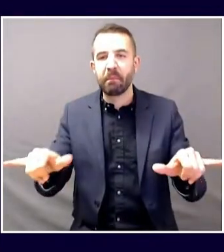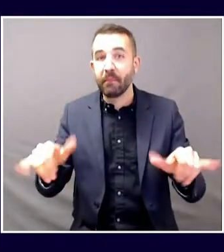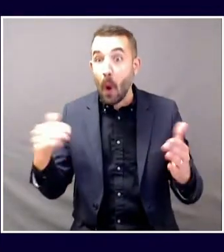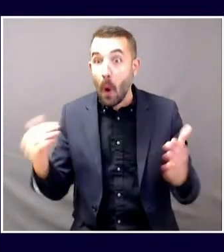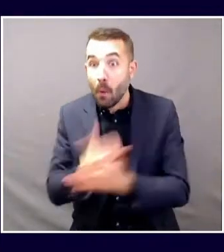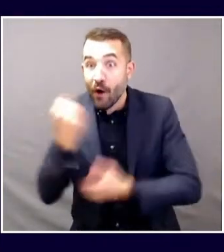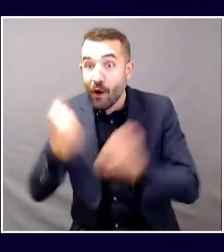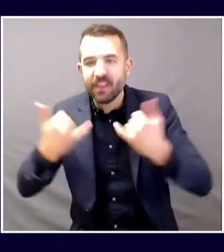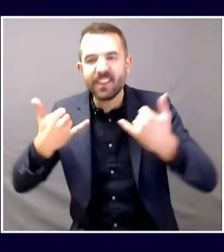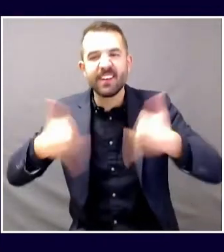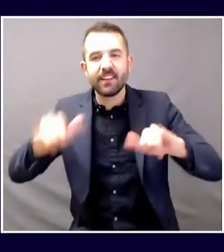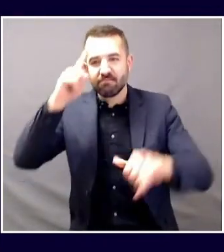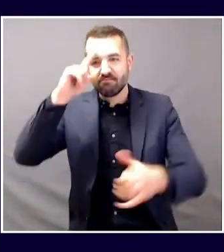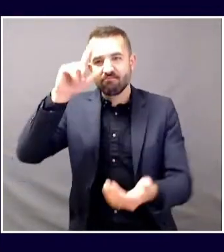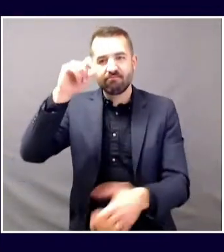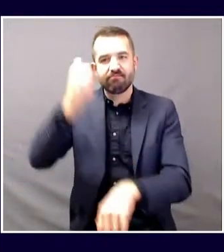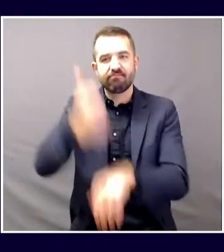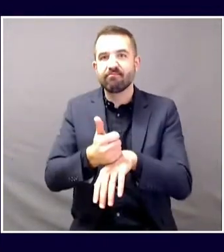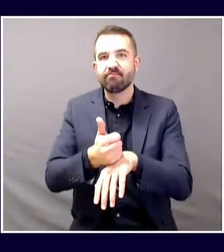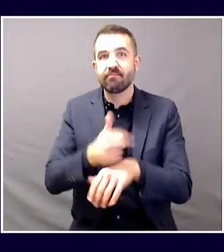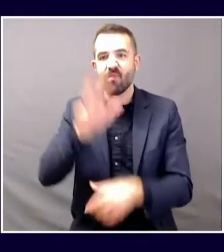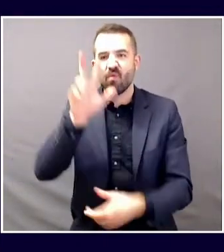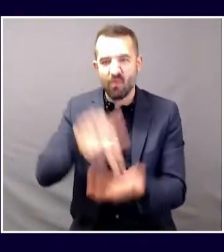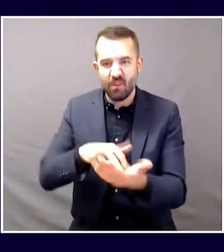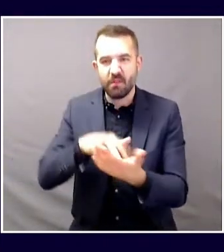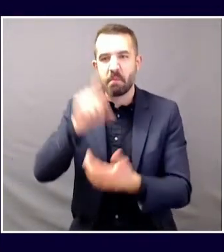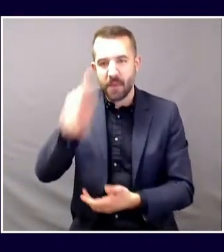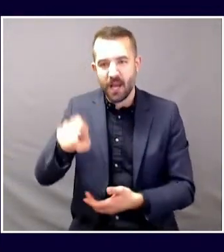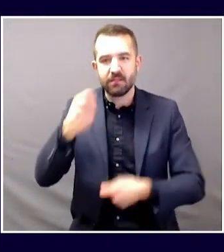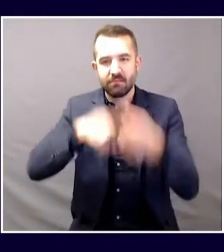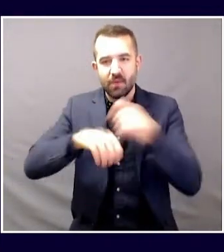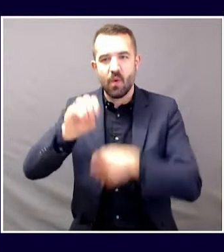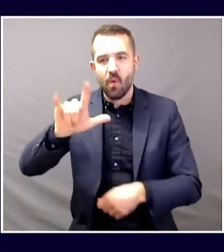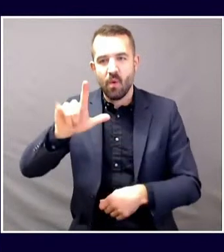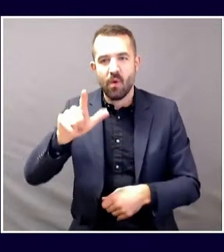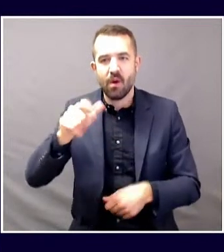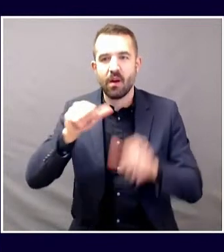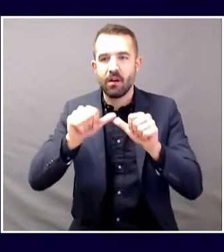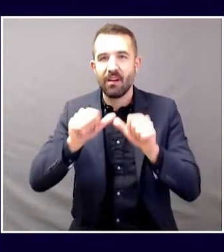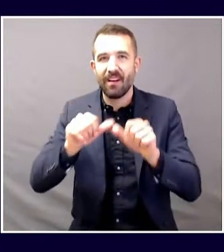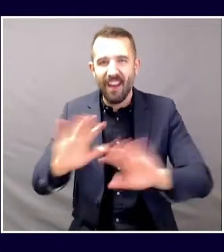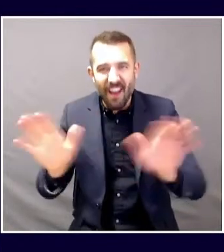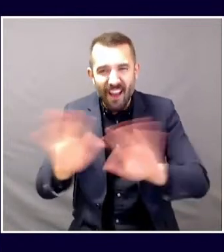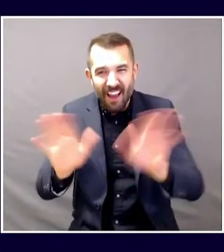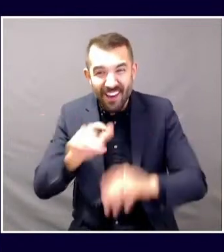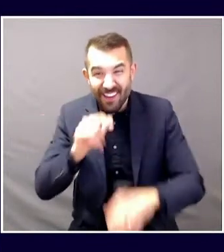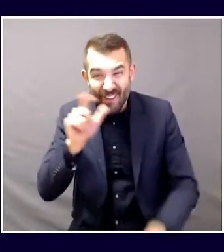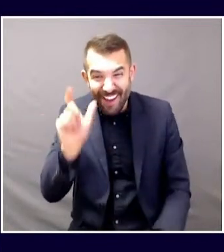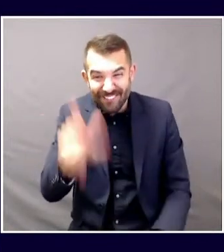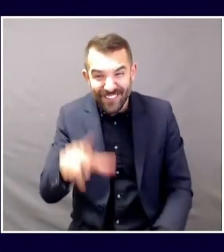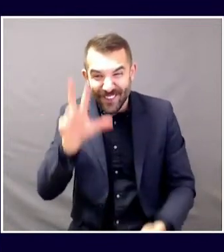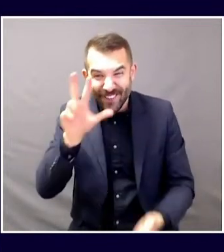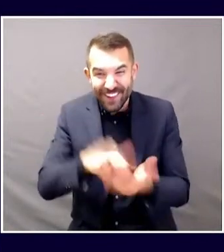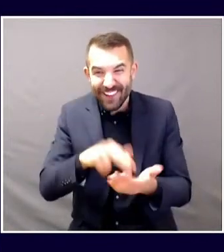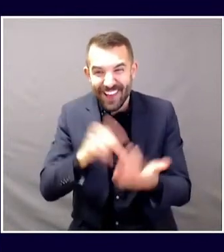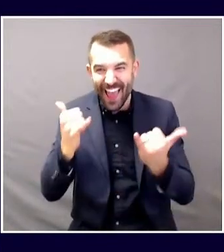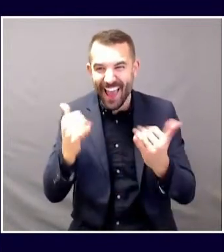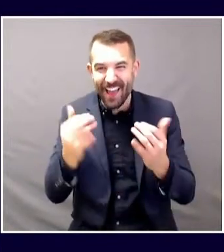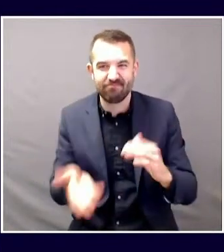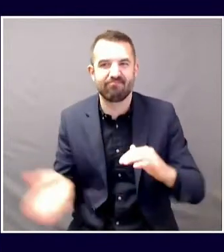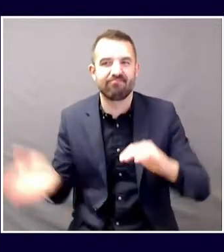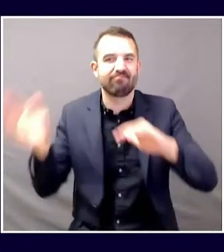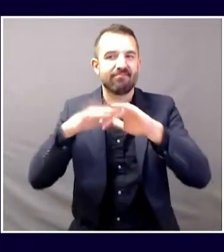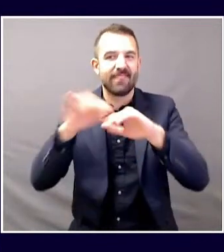to change his oil so frequently. He didn't appreciate that the fundamentals of cars had changed, and